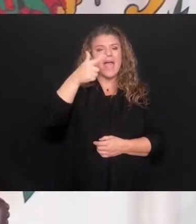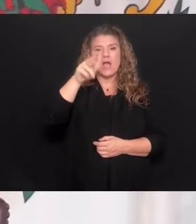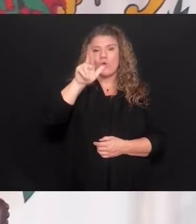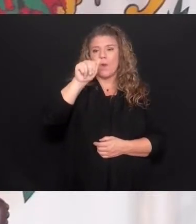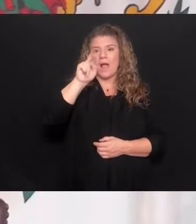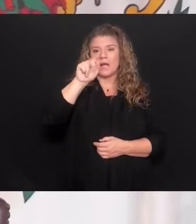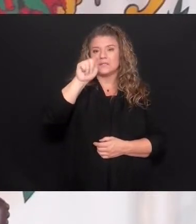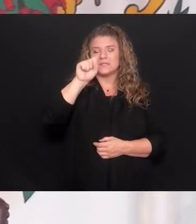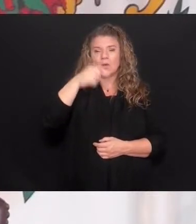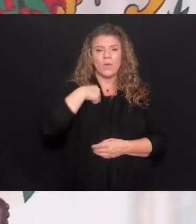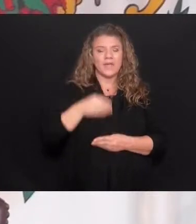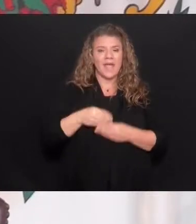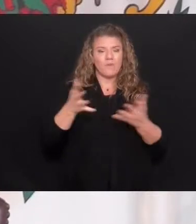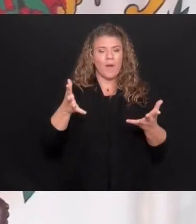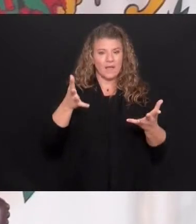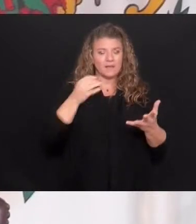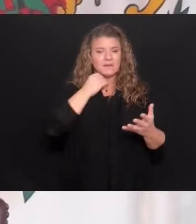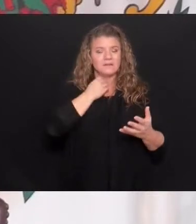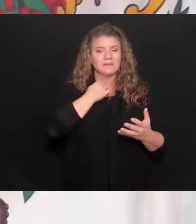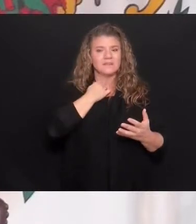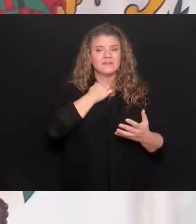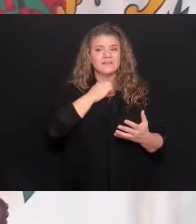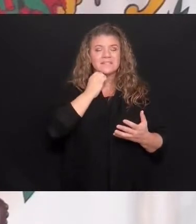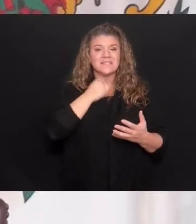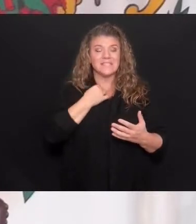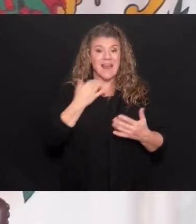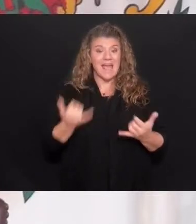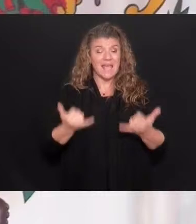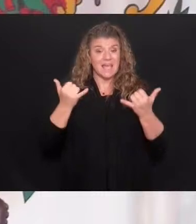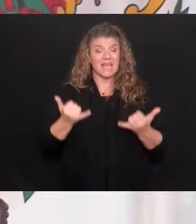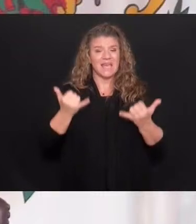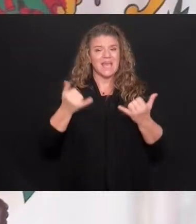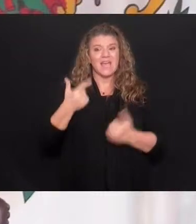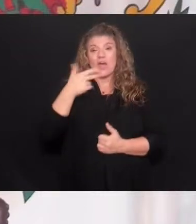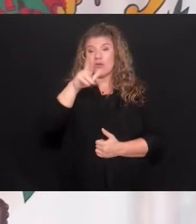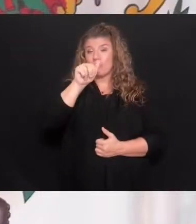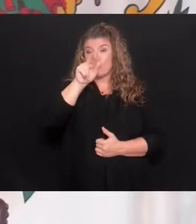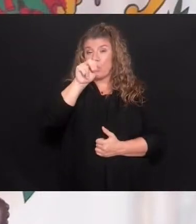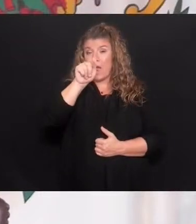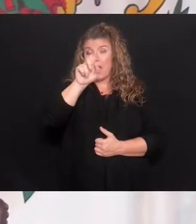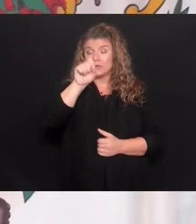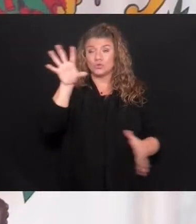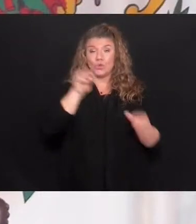gave away or that we're giving away today. The grants total